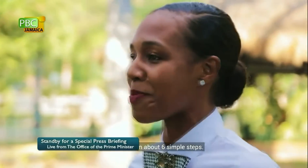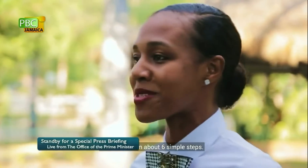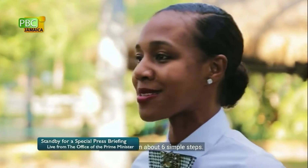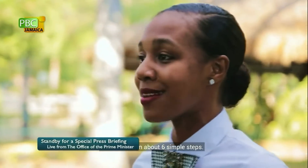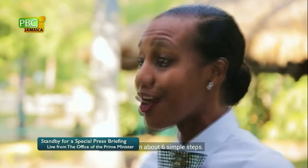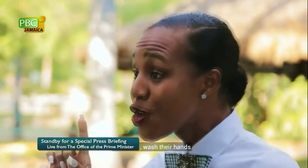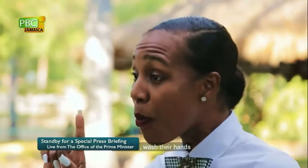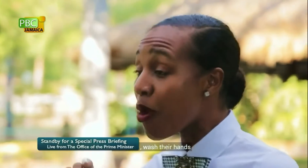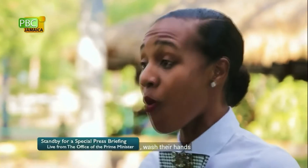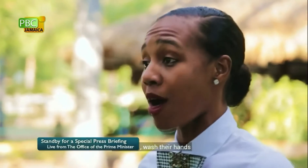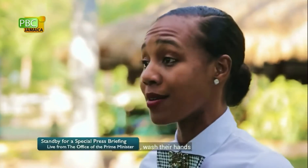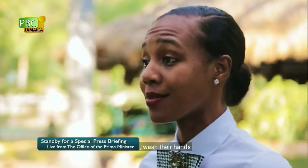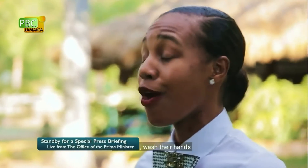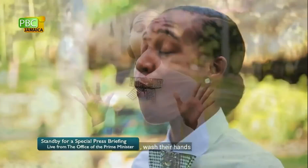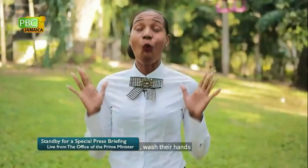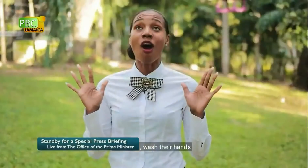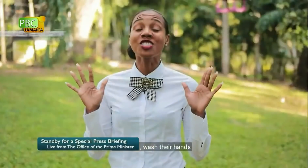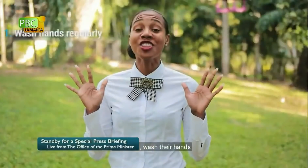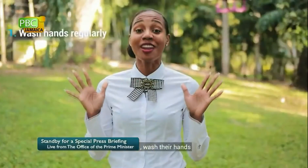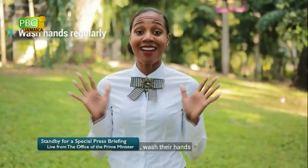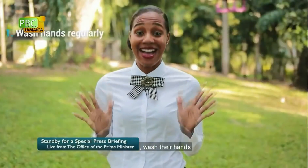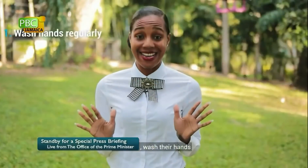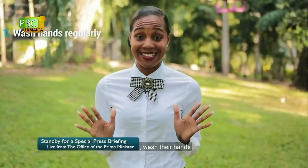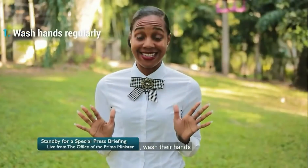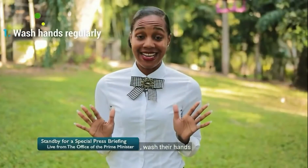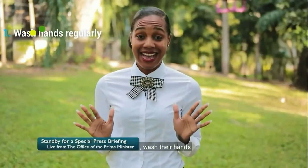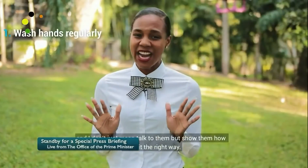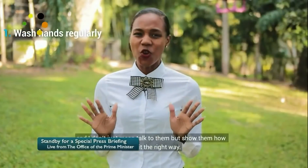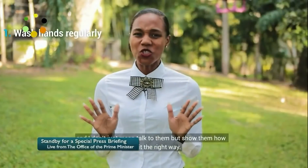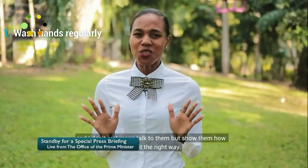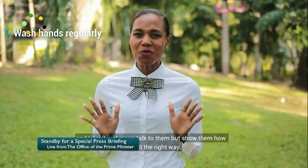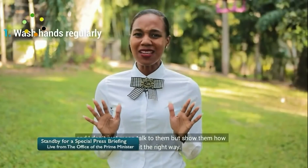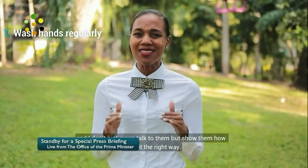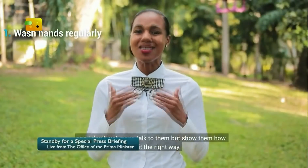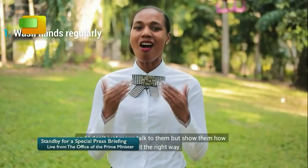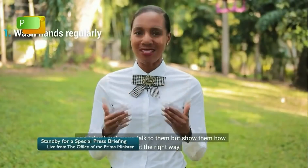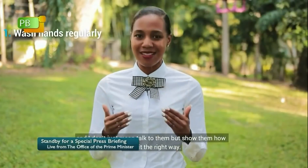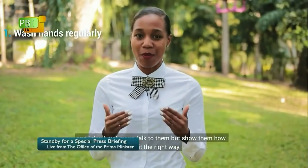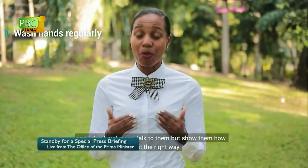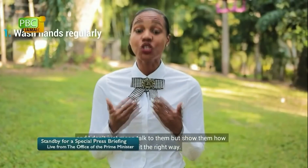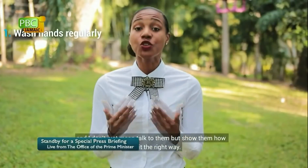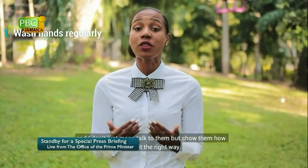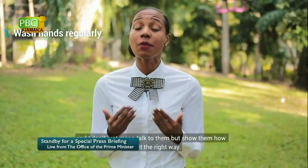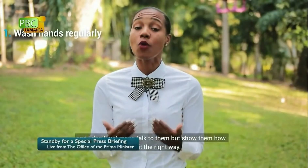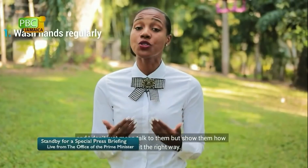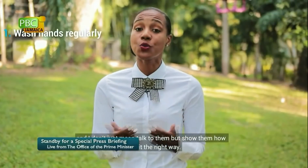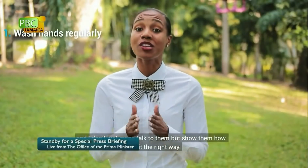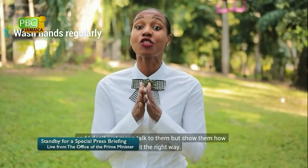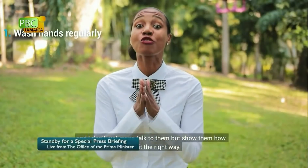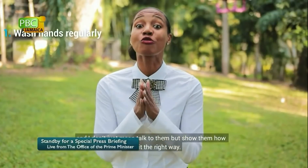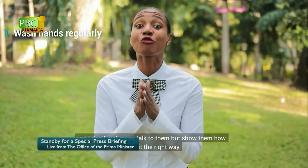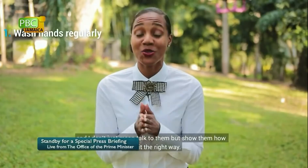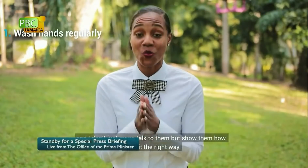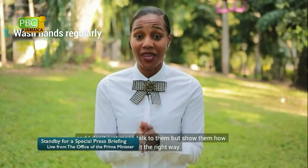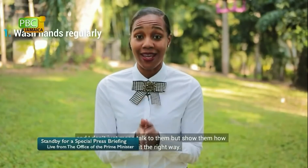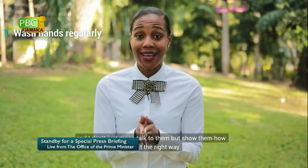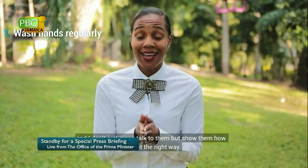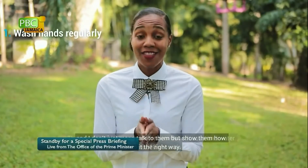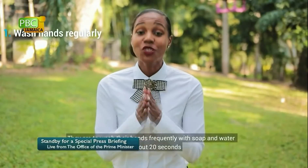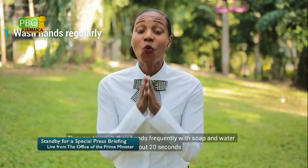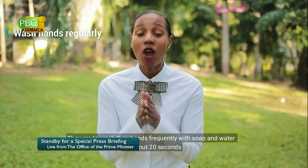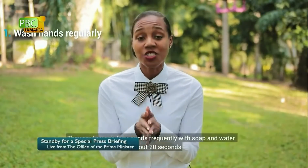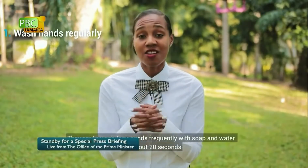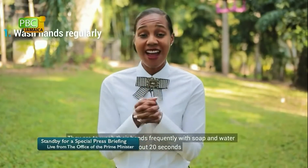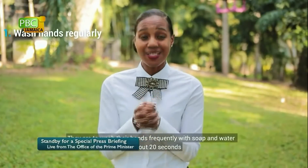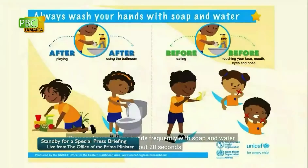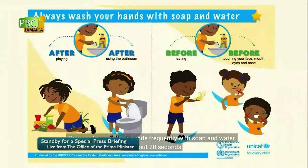simple steps. Number 1, wash their hands. And I don't just mean talk to them, but show them how to do it the right way.